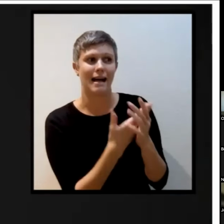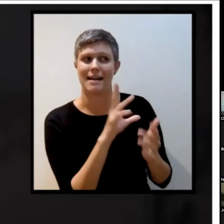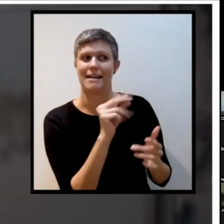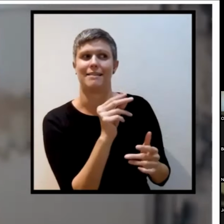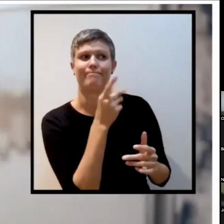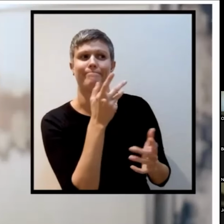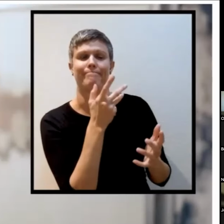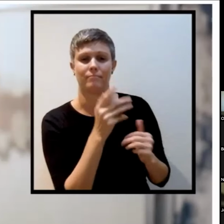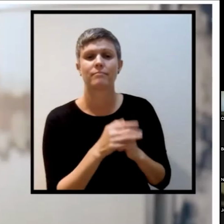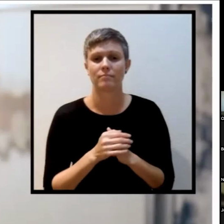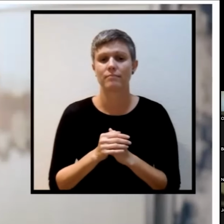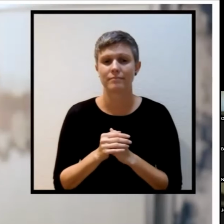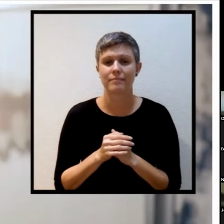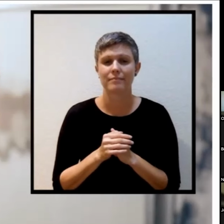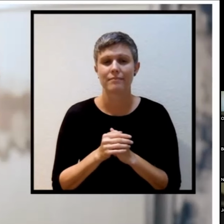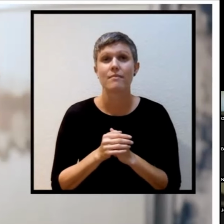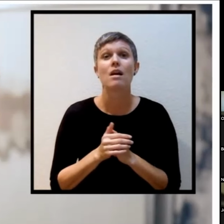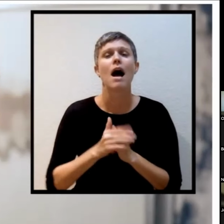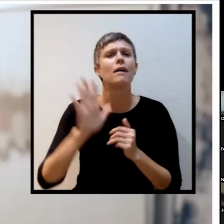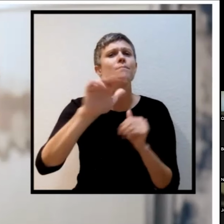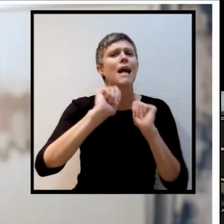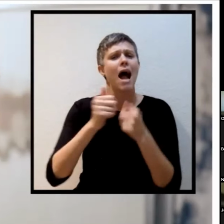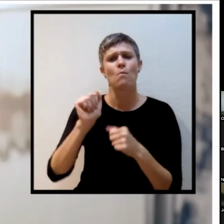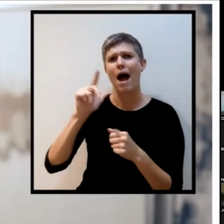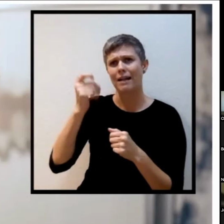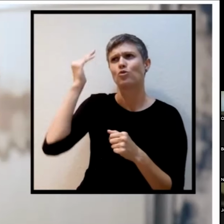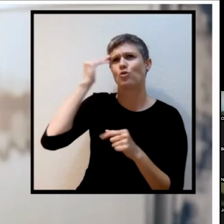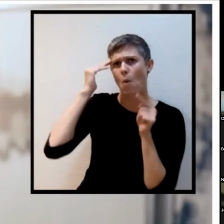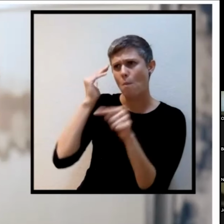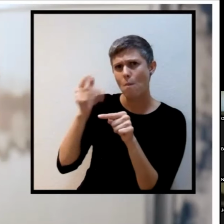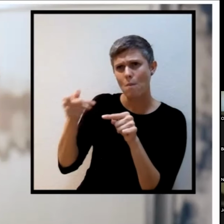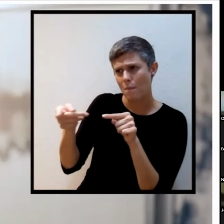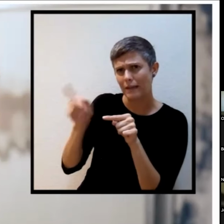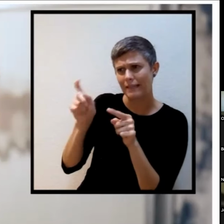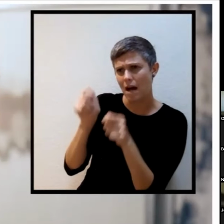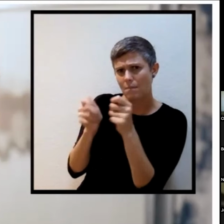not. So, how did Alex find out if Keith needed an accommodation?